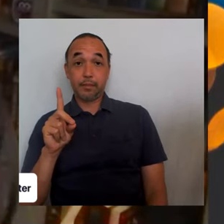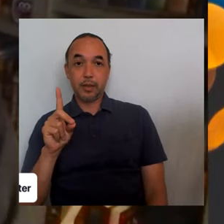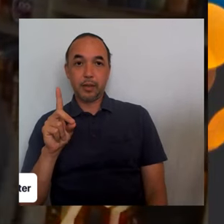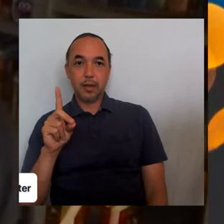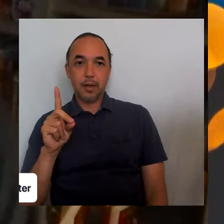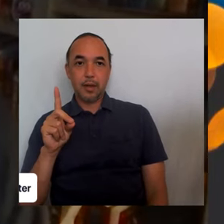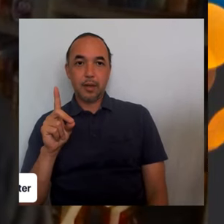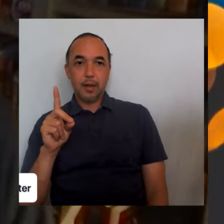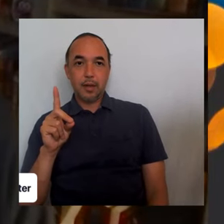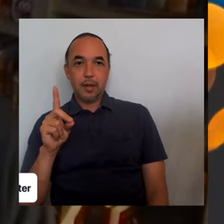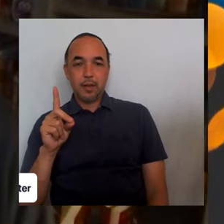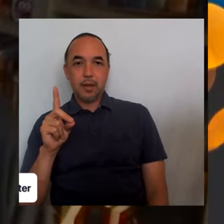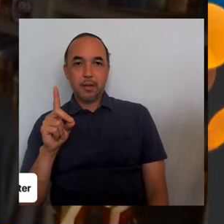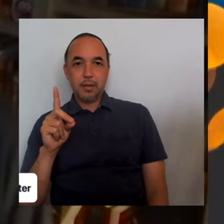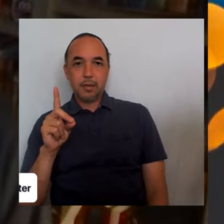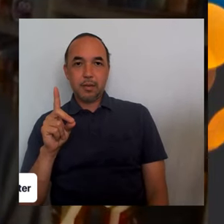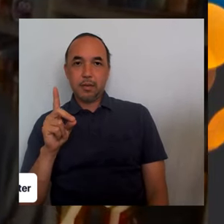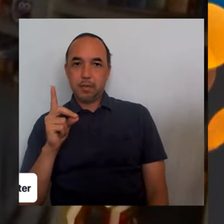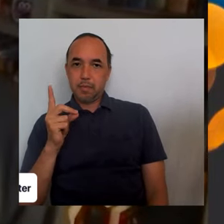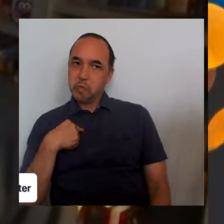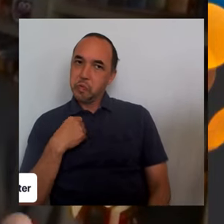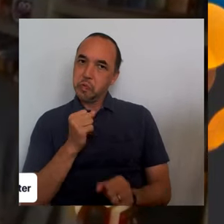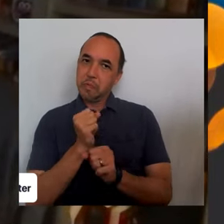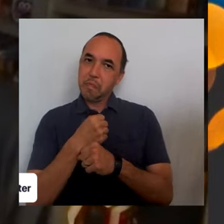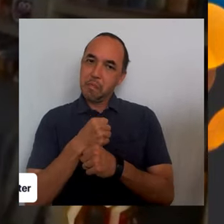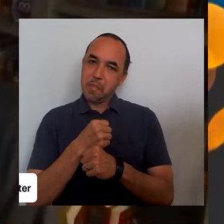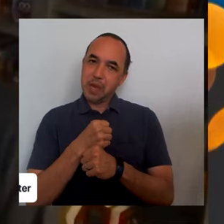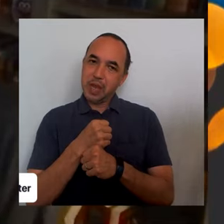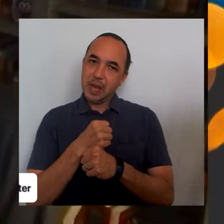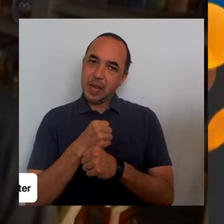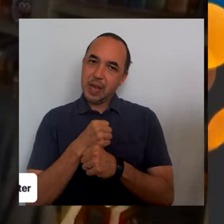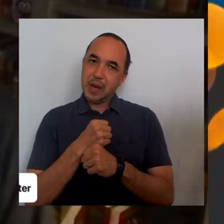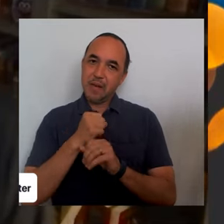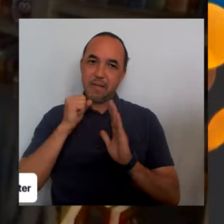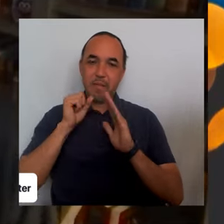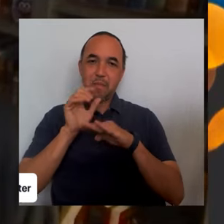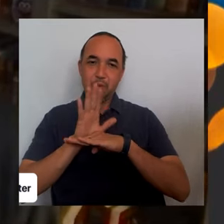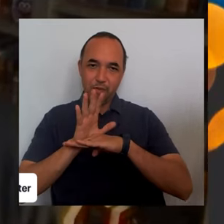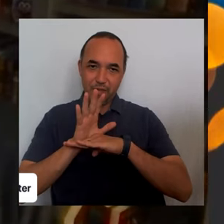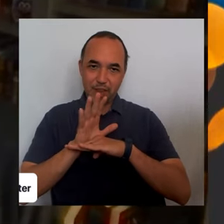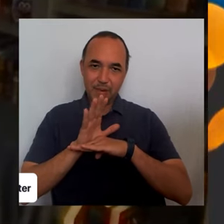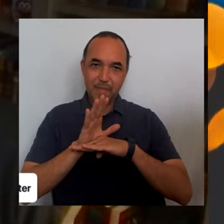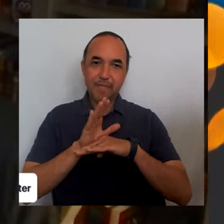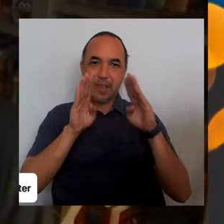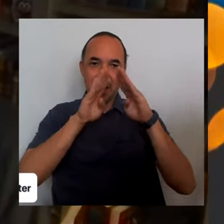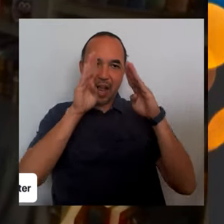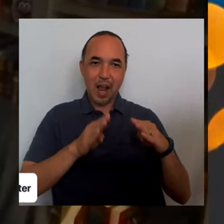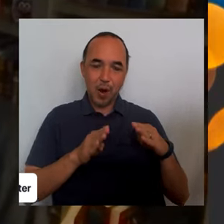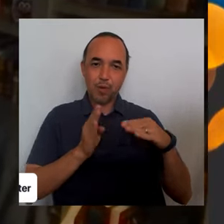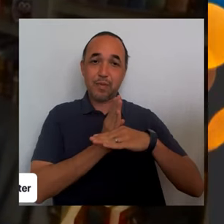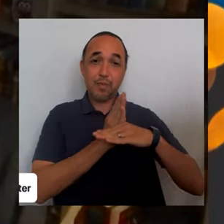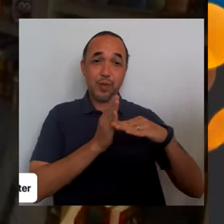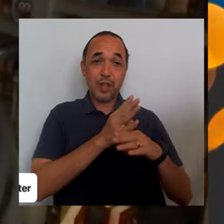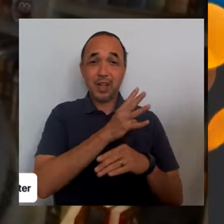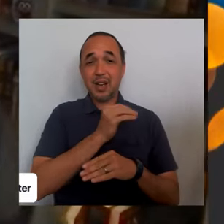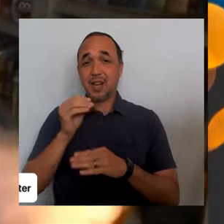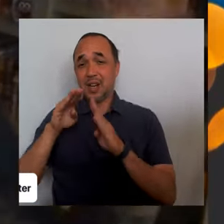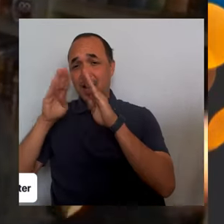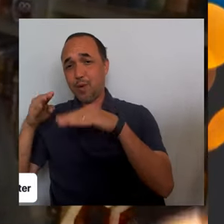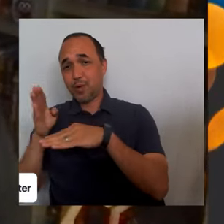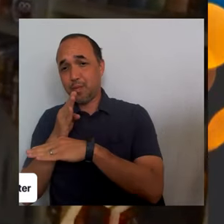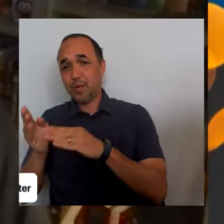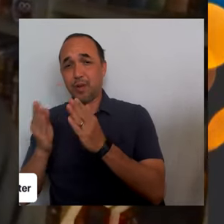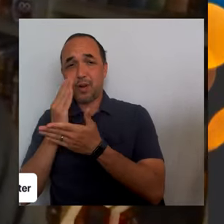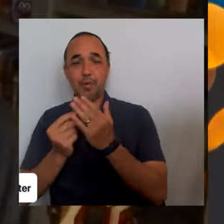when we did we did a documentary, House in Between, part two, me and my buddy, who's a